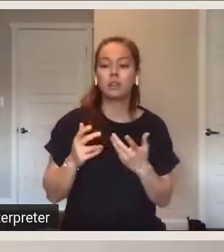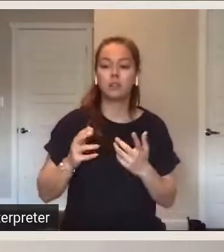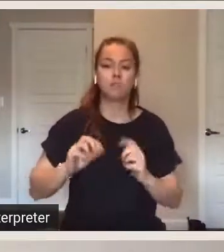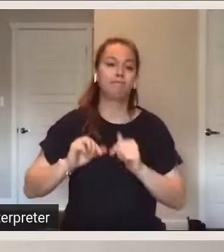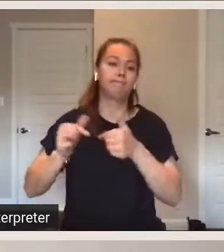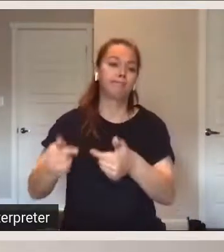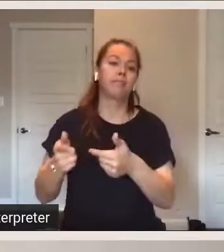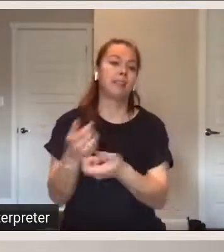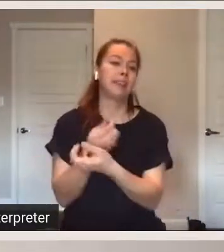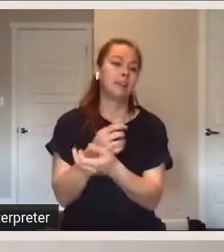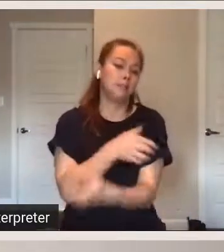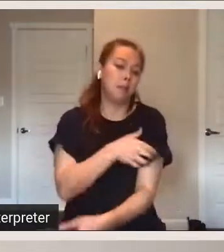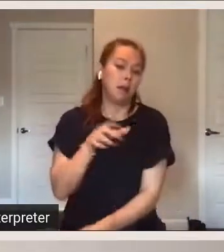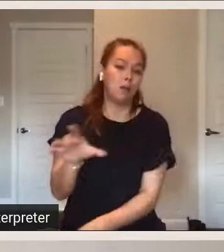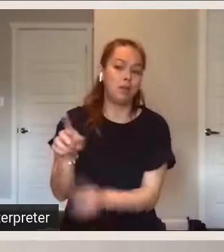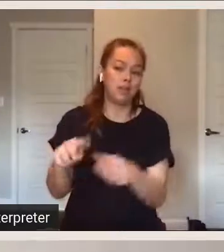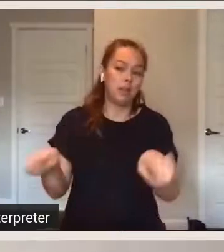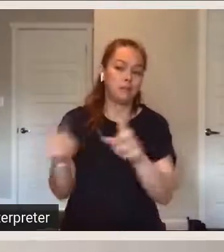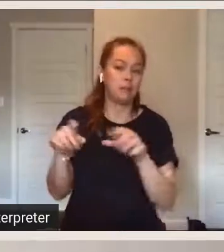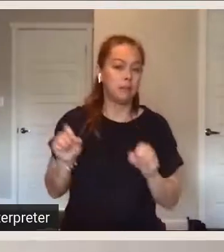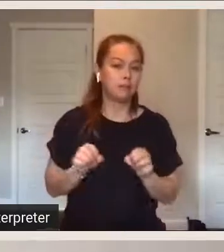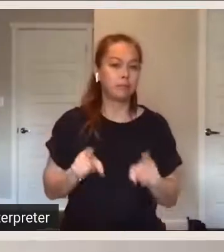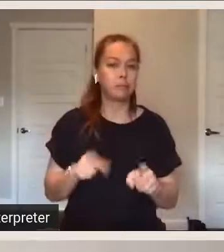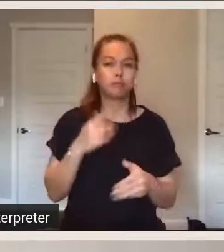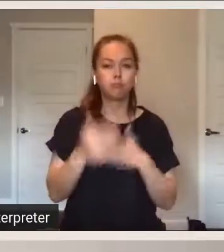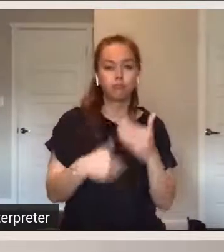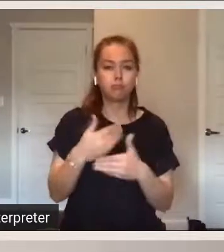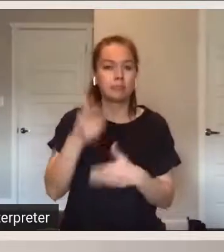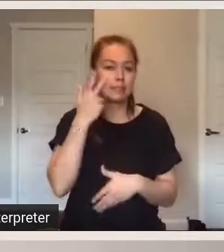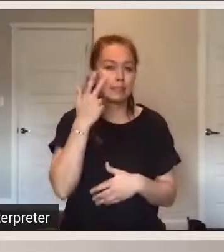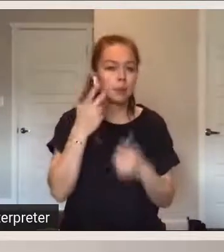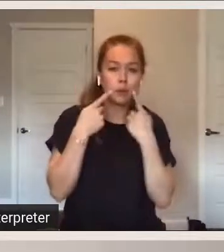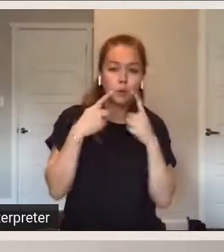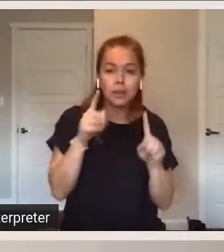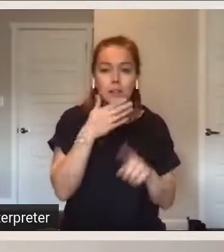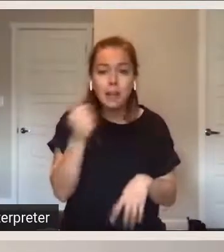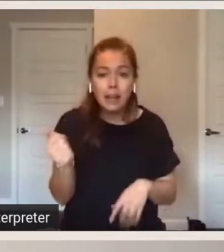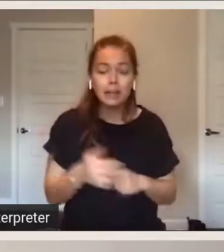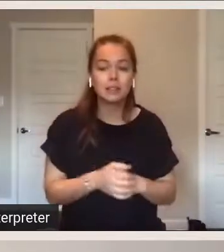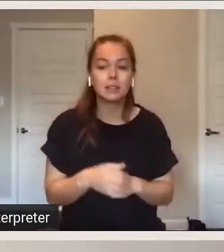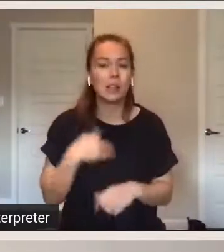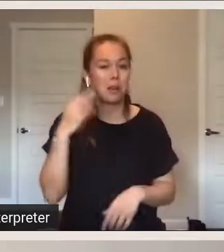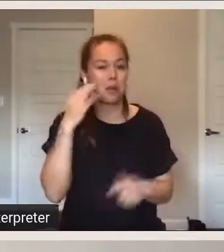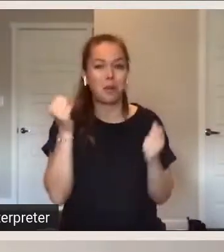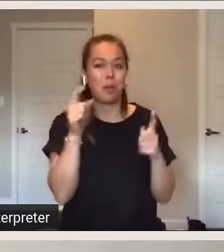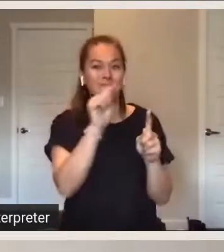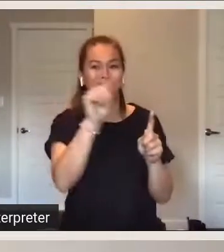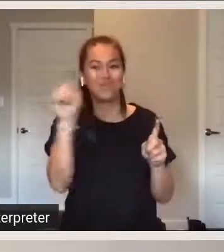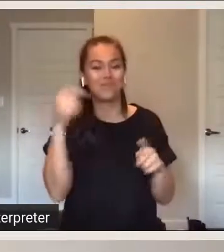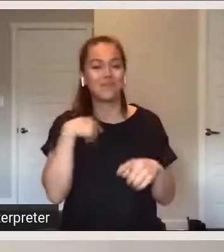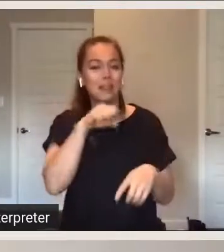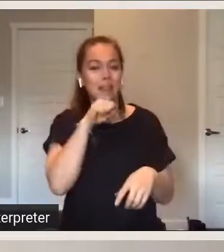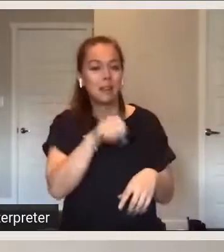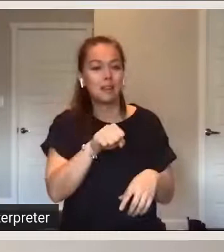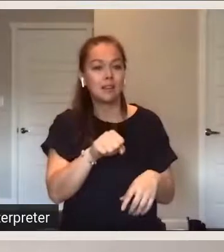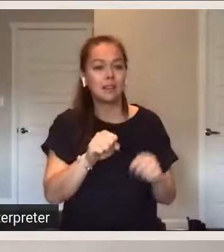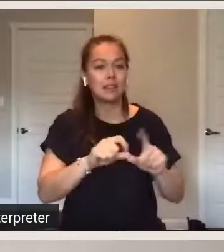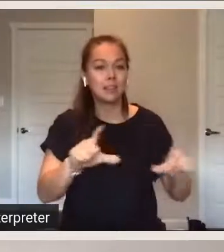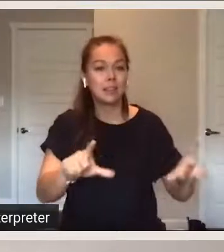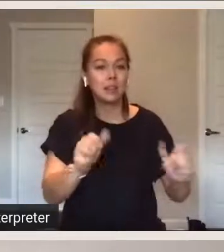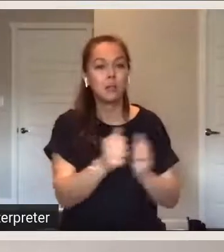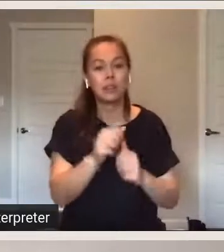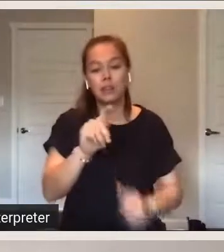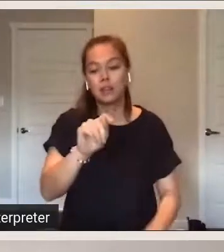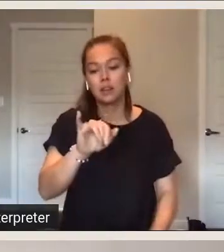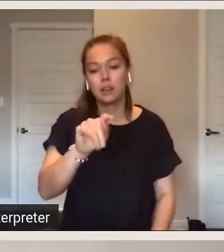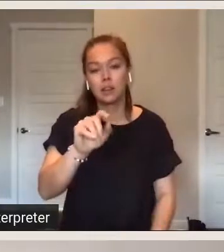to improvise. I know a lot of people really love the scene with the Tito's and you know, the iPad on the chin, but that wasn't even in